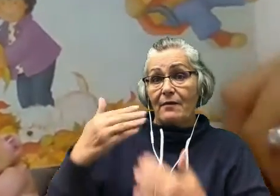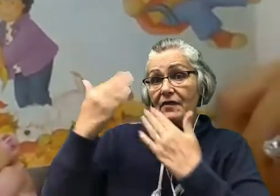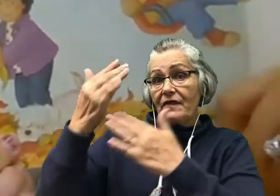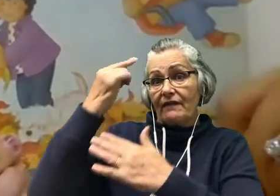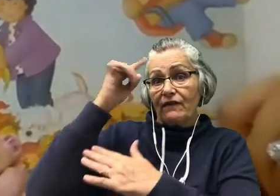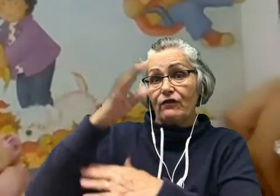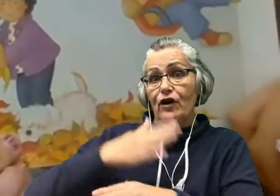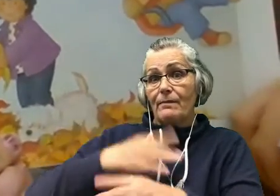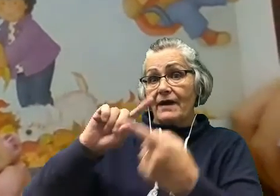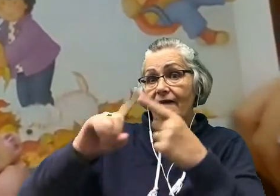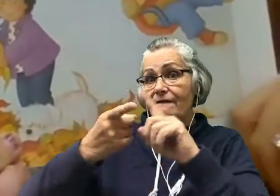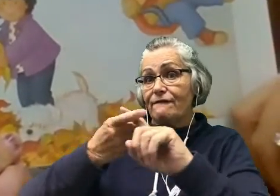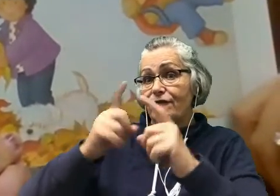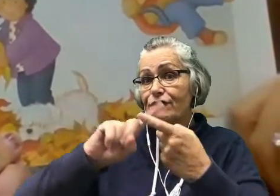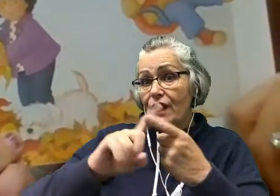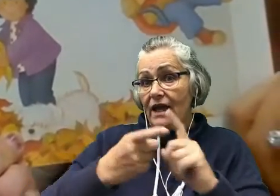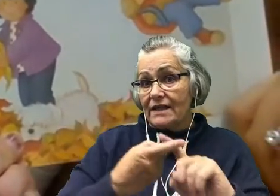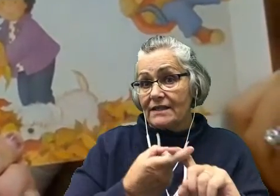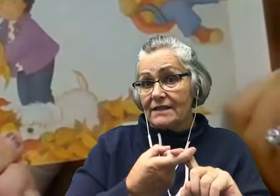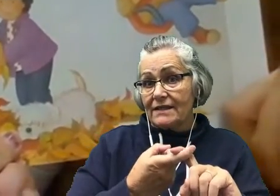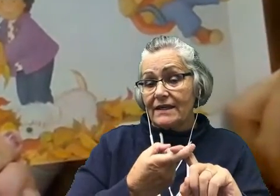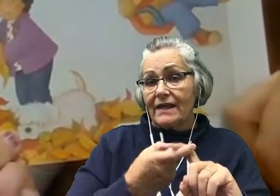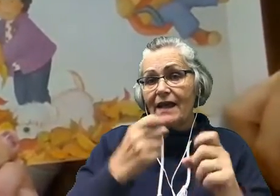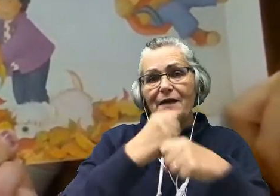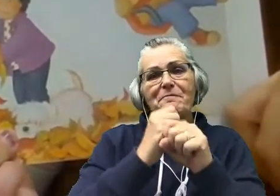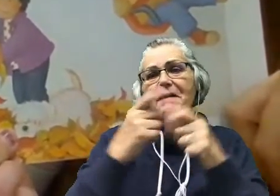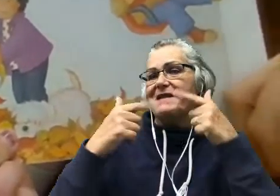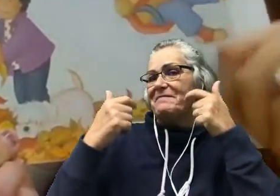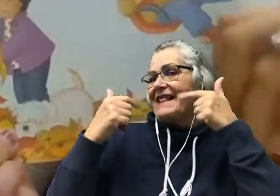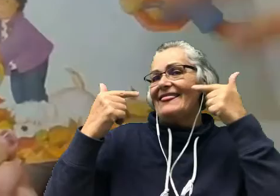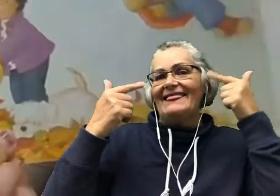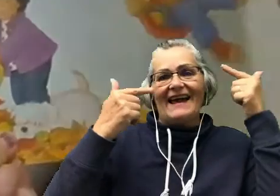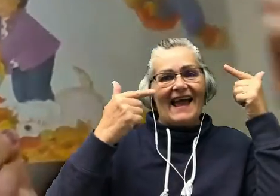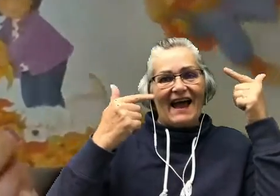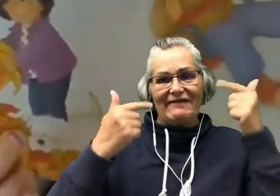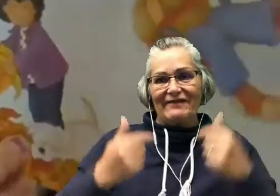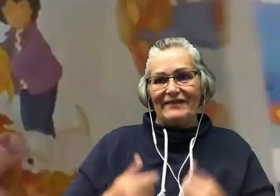I am thankful for my friends who make me laugh.